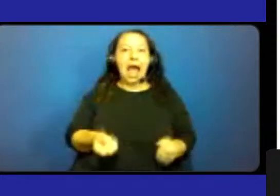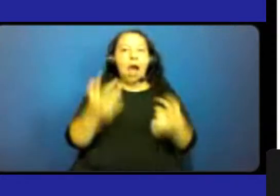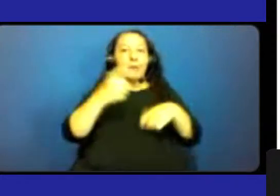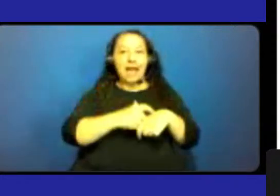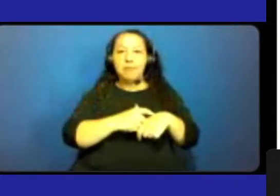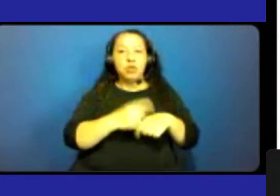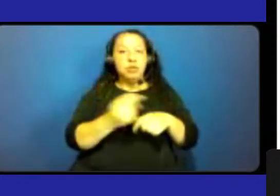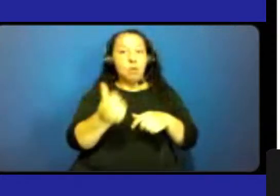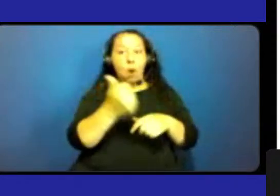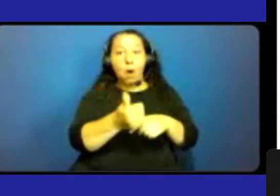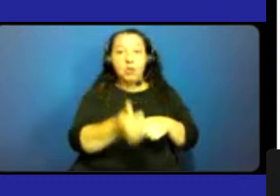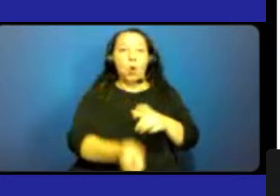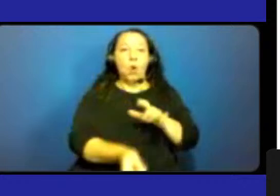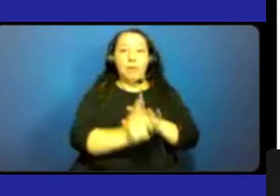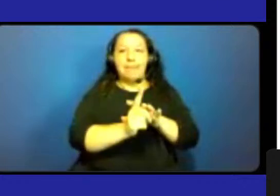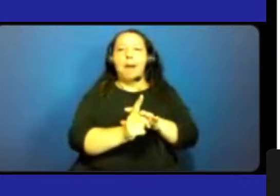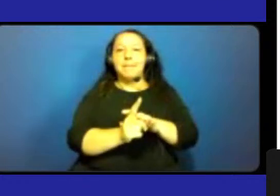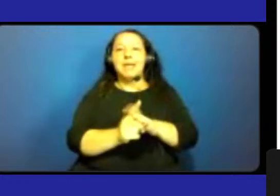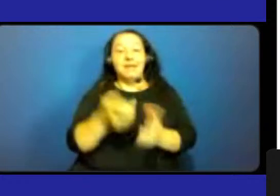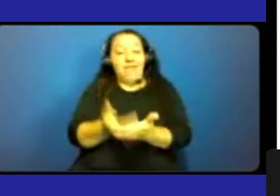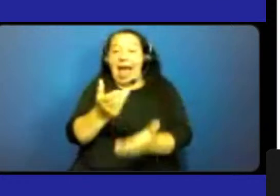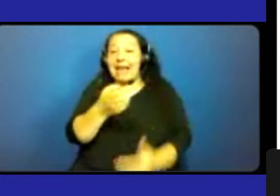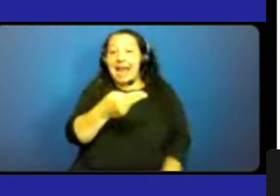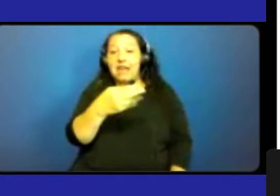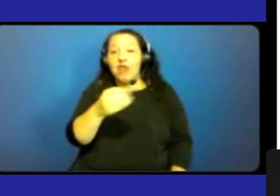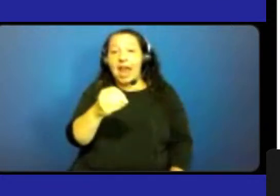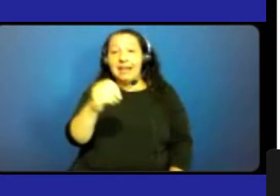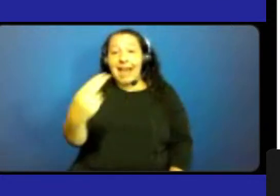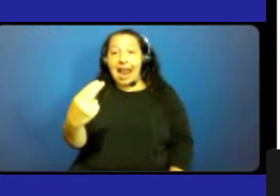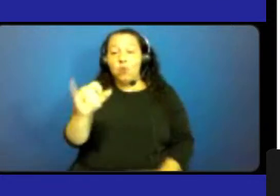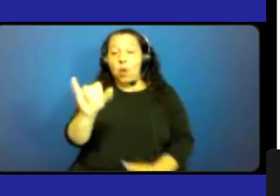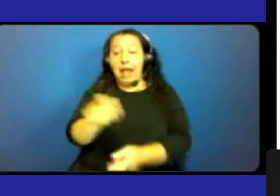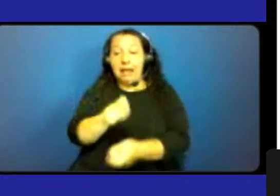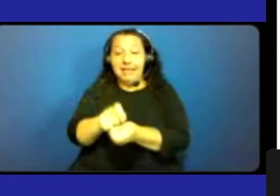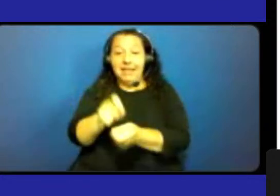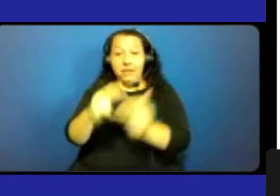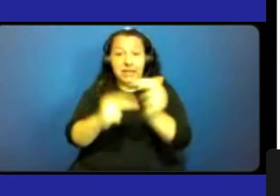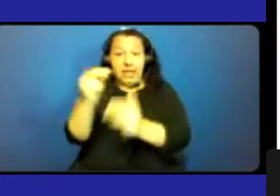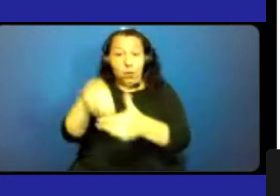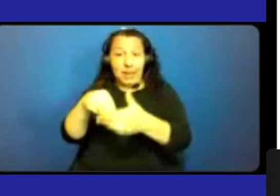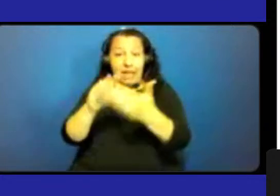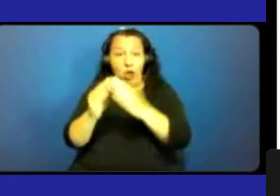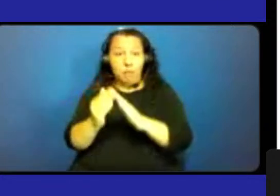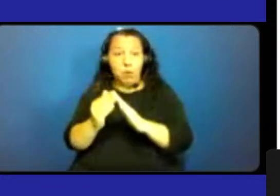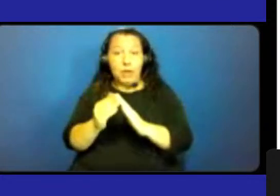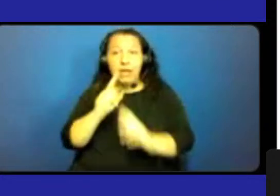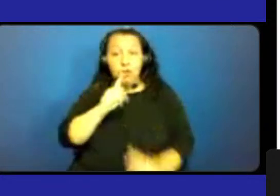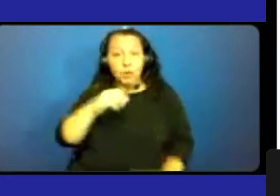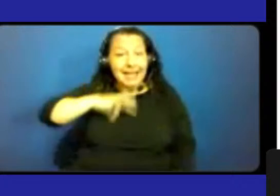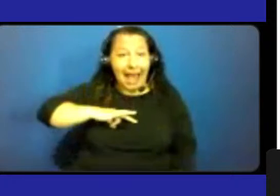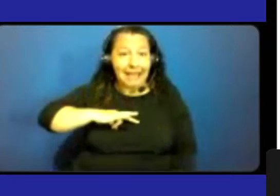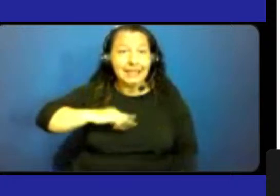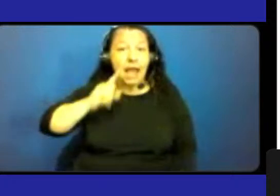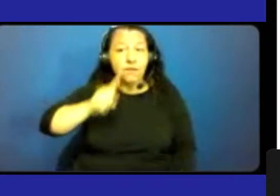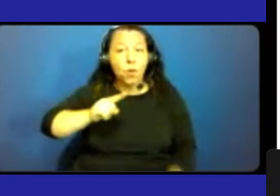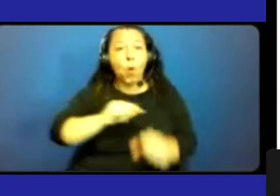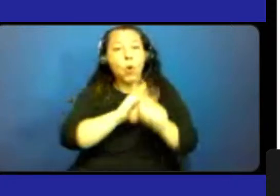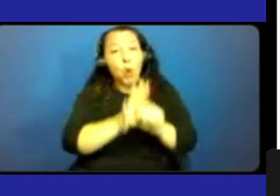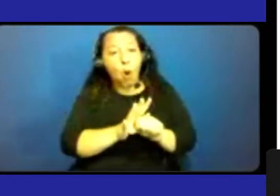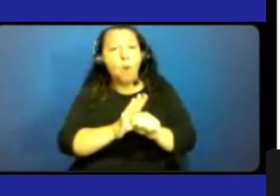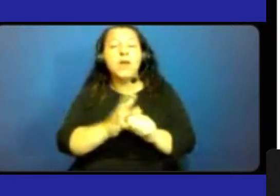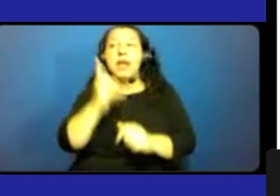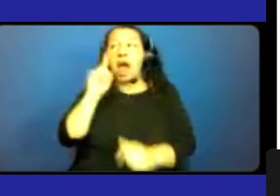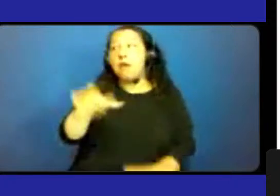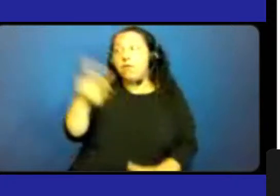the fact that H&H, or the particular facility in the community is an asset, for COVID and otherwise.